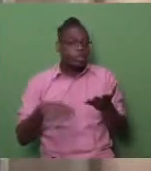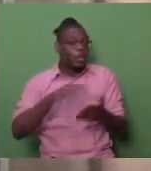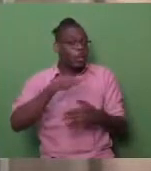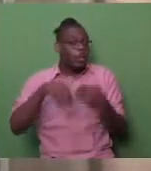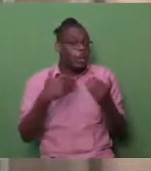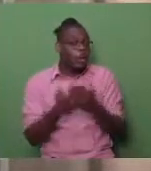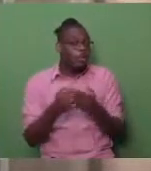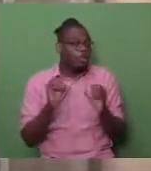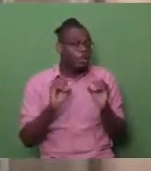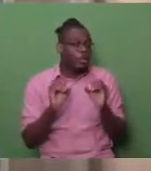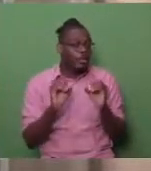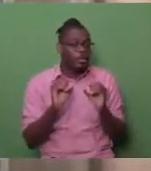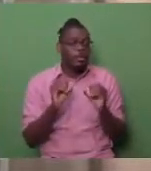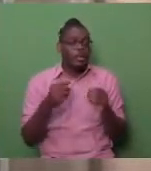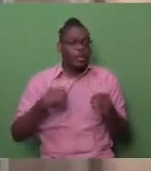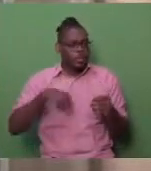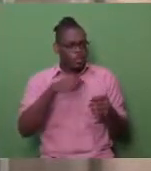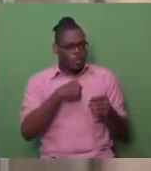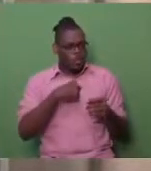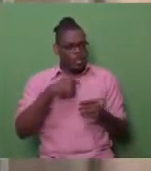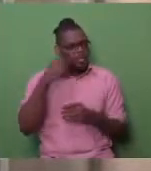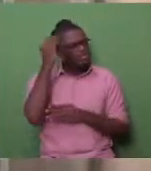the IDF, Infrastructure Development Fund,